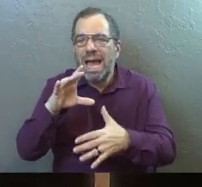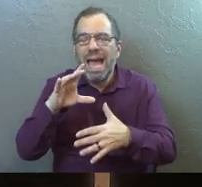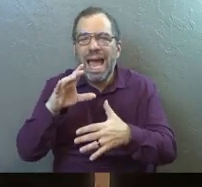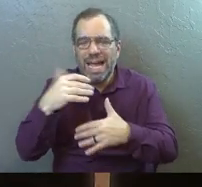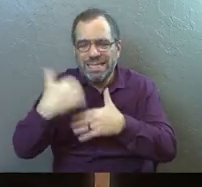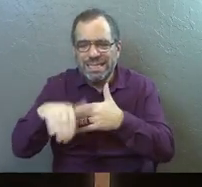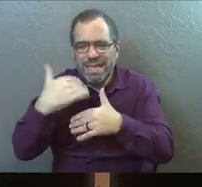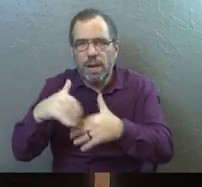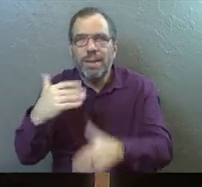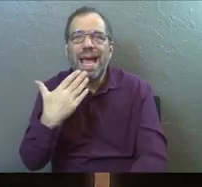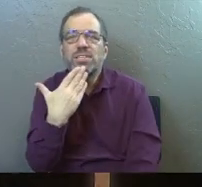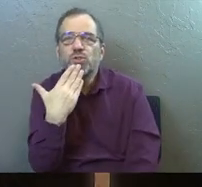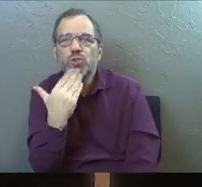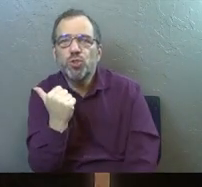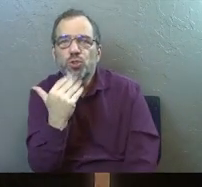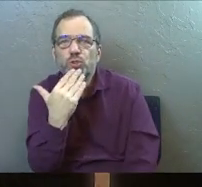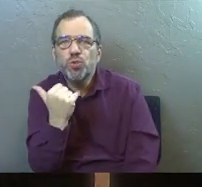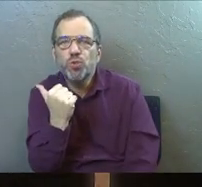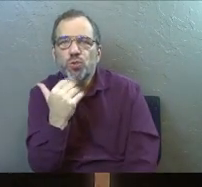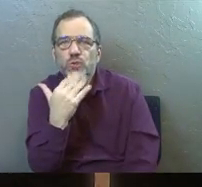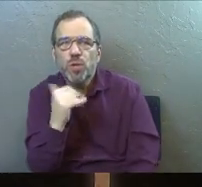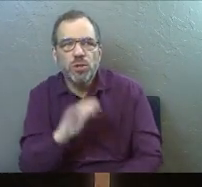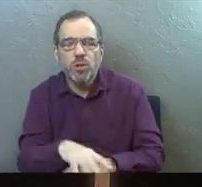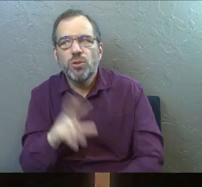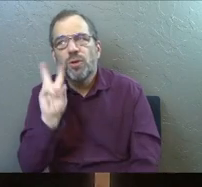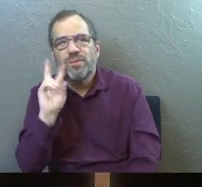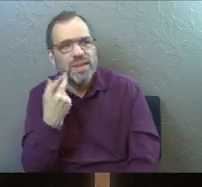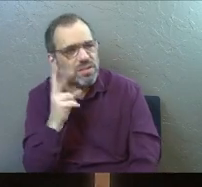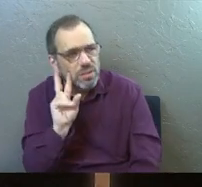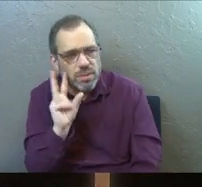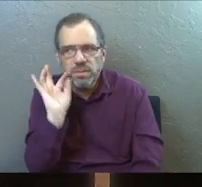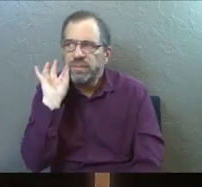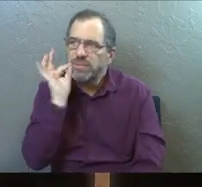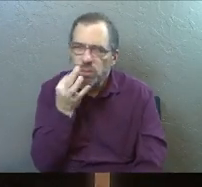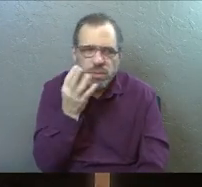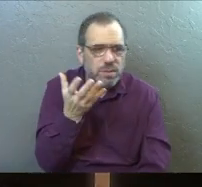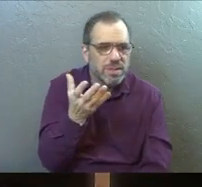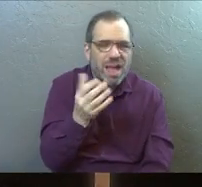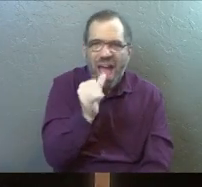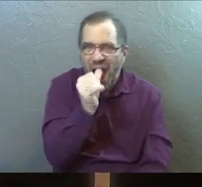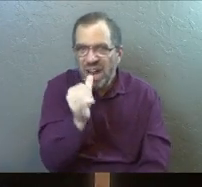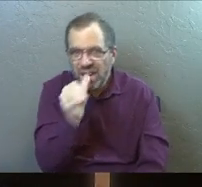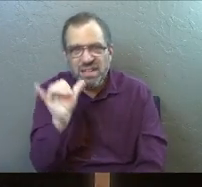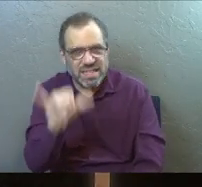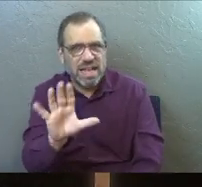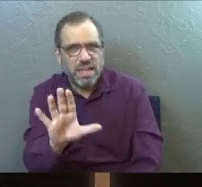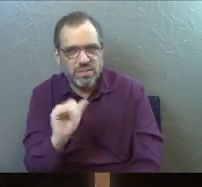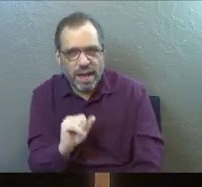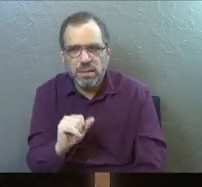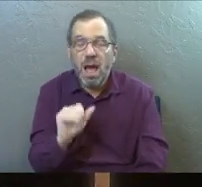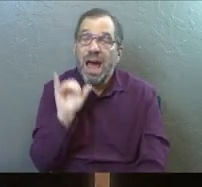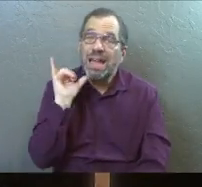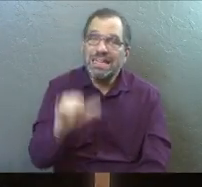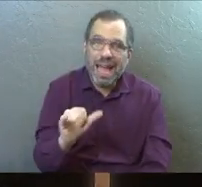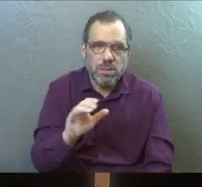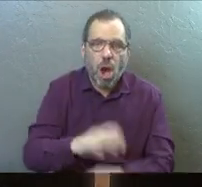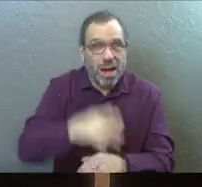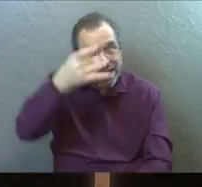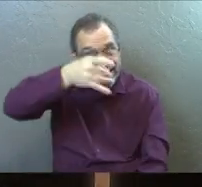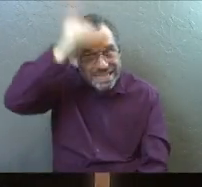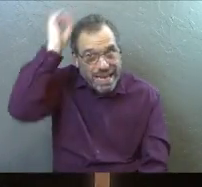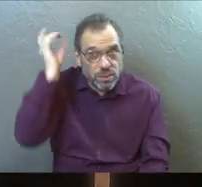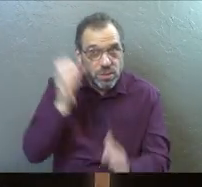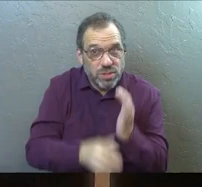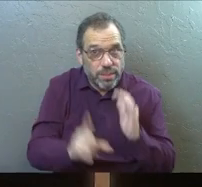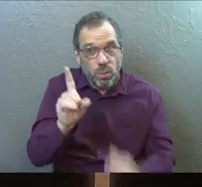and sugar primarily. You're able to do vegetables and fruits and nuts and things like that. So that's all in Daniel